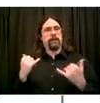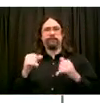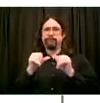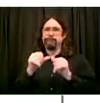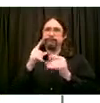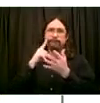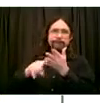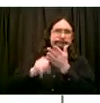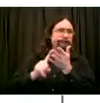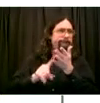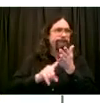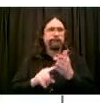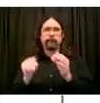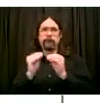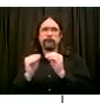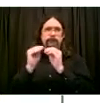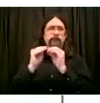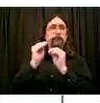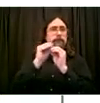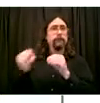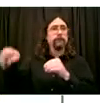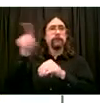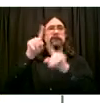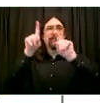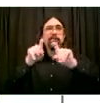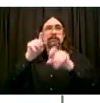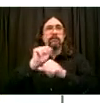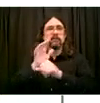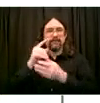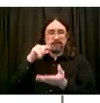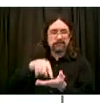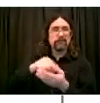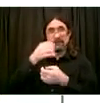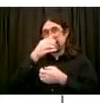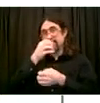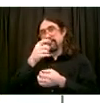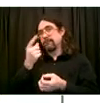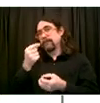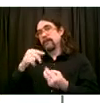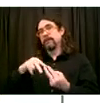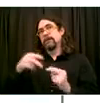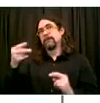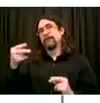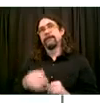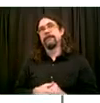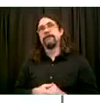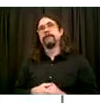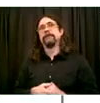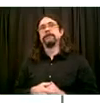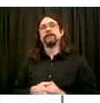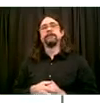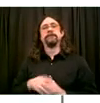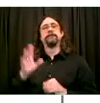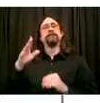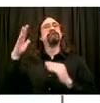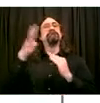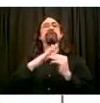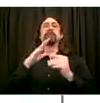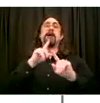need to ramp up vaccinations and ensure that our most vulnerable New Yorkers are getting vaccinated, all of those